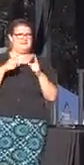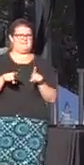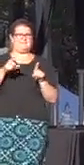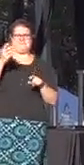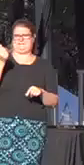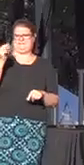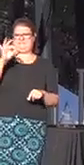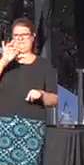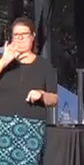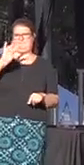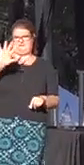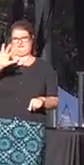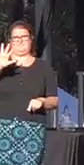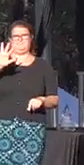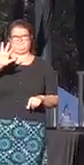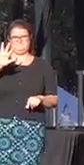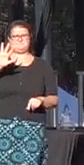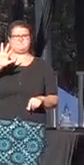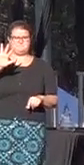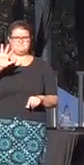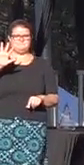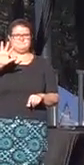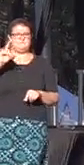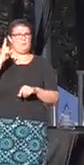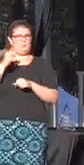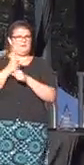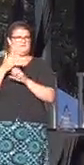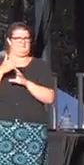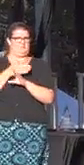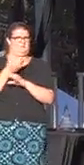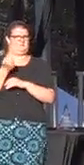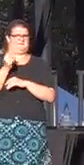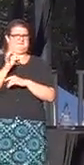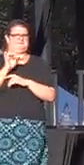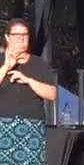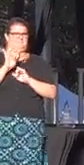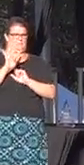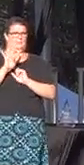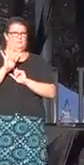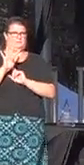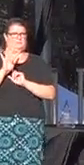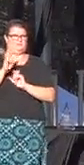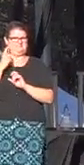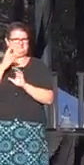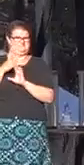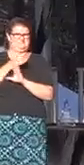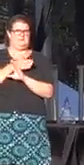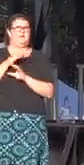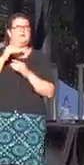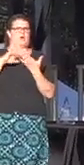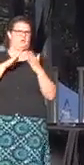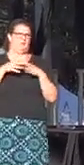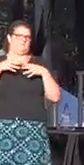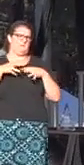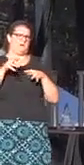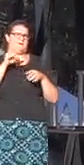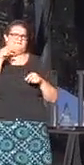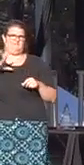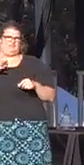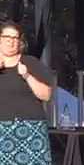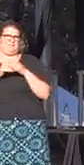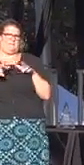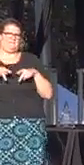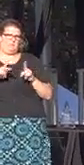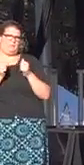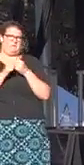in 1975. But 1 year before that, in 1974, our community marched unofficially, without a